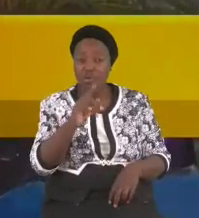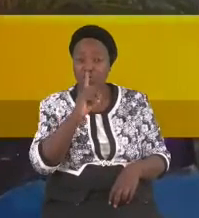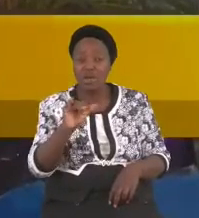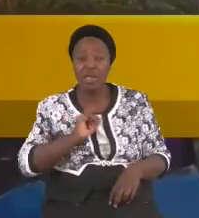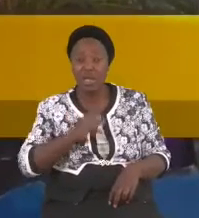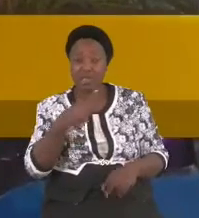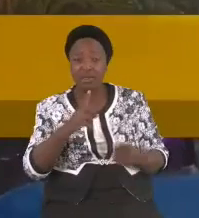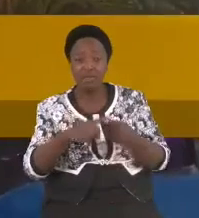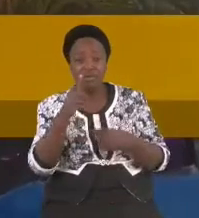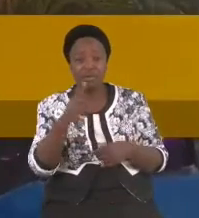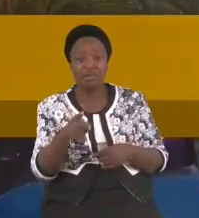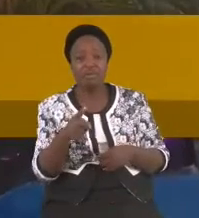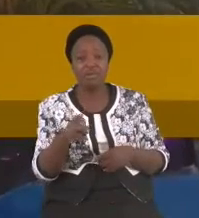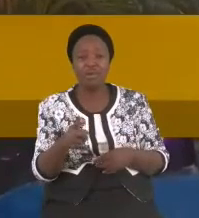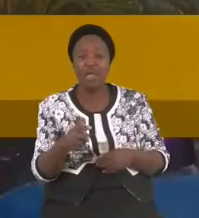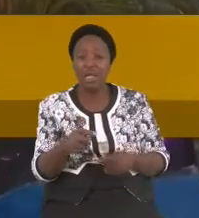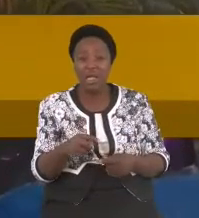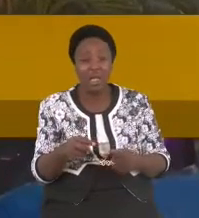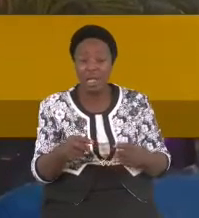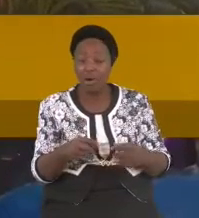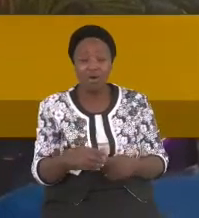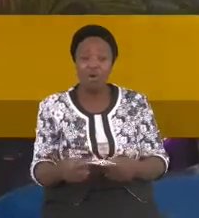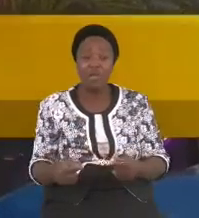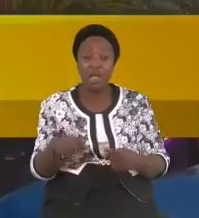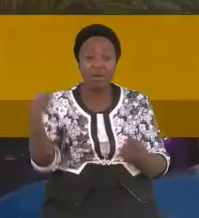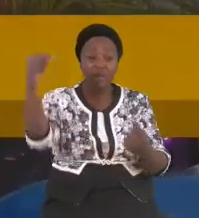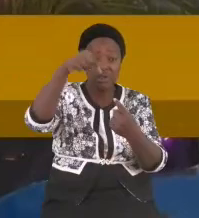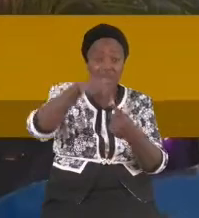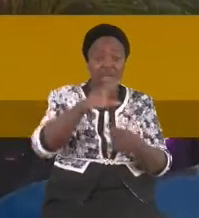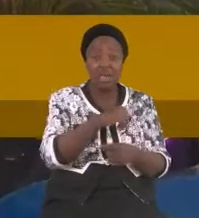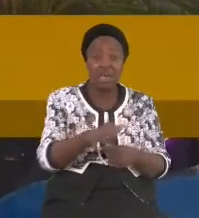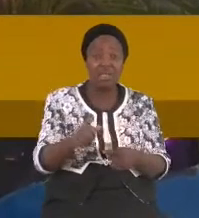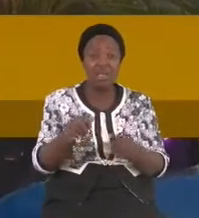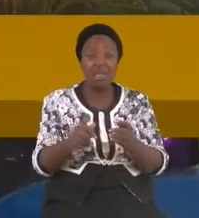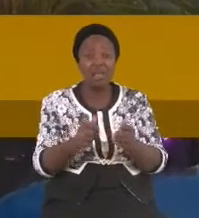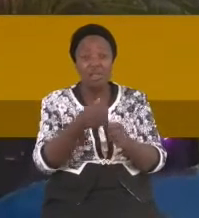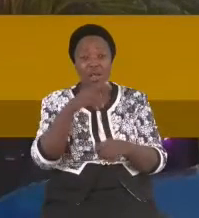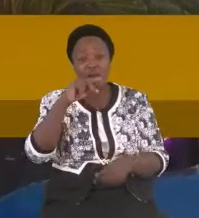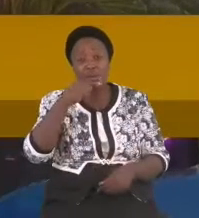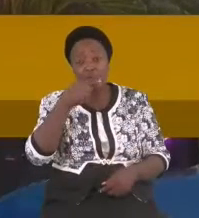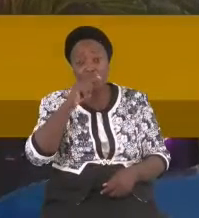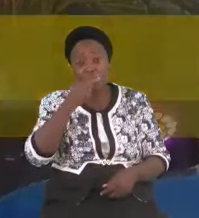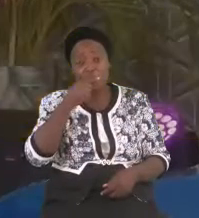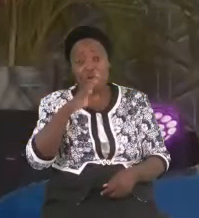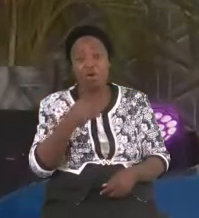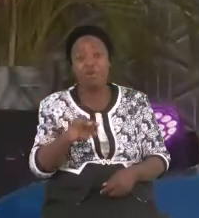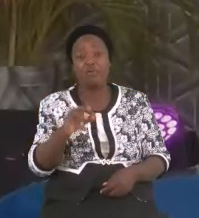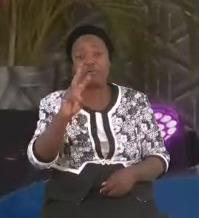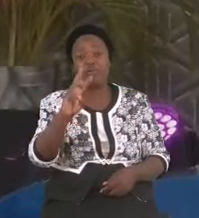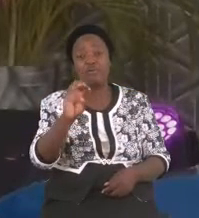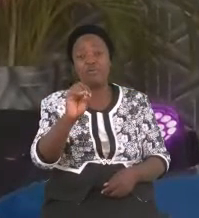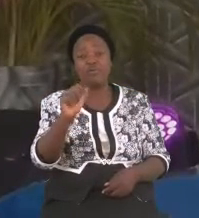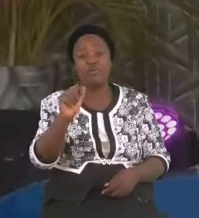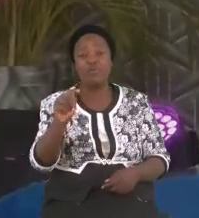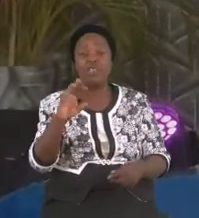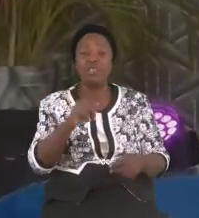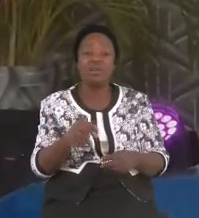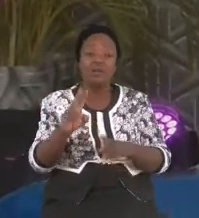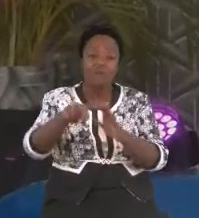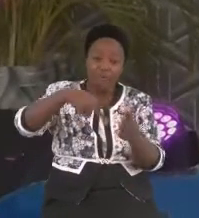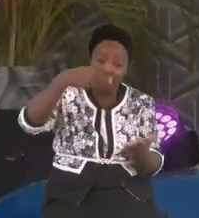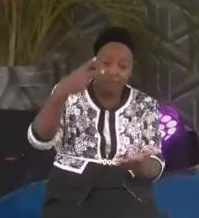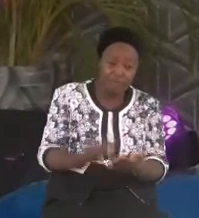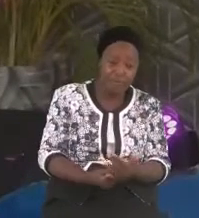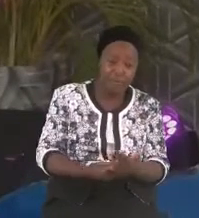you accept a corn of weed fall into the grouch and die it abides